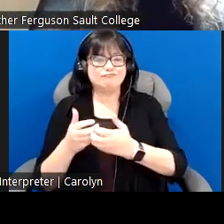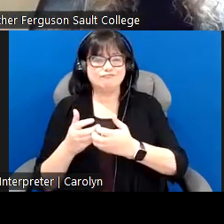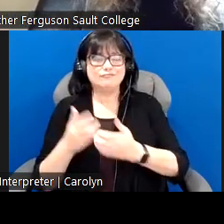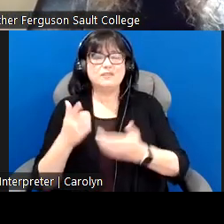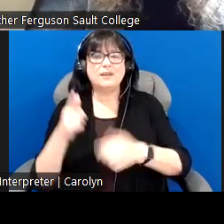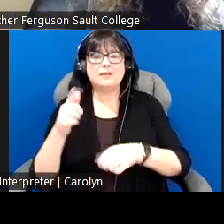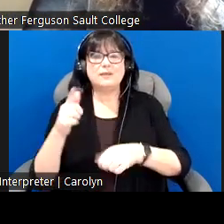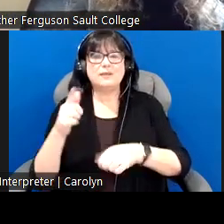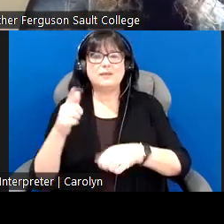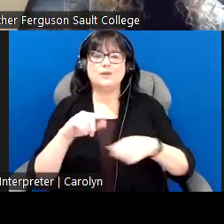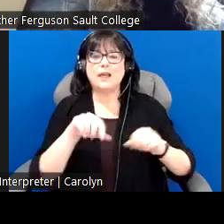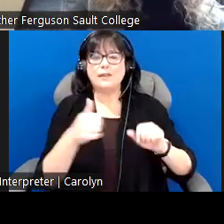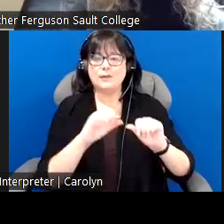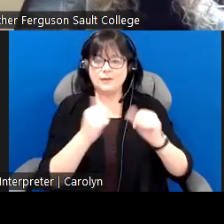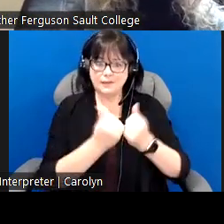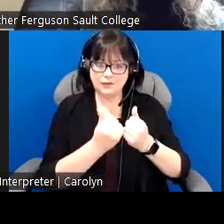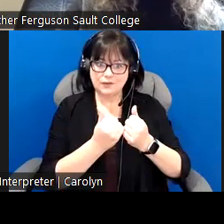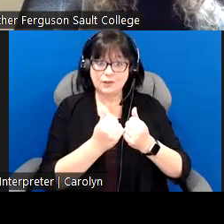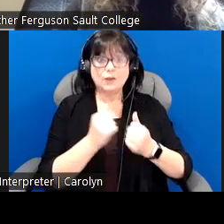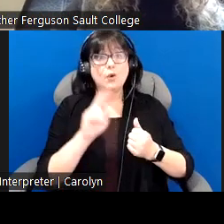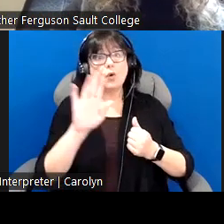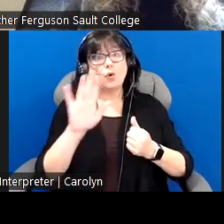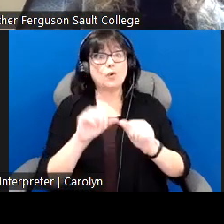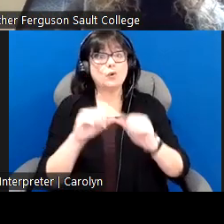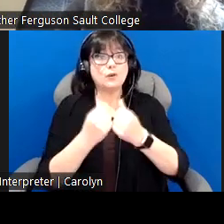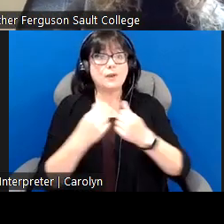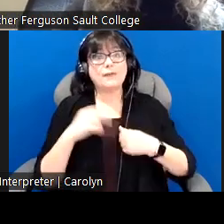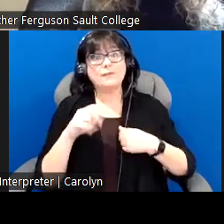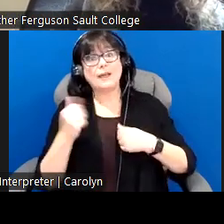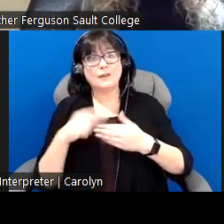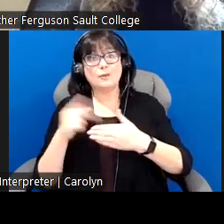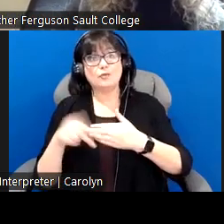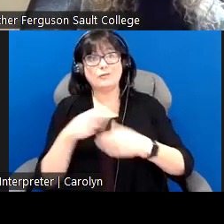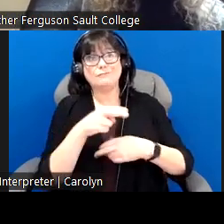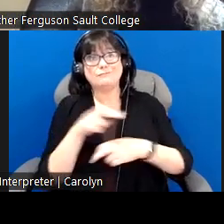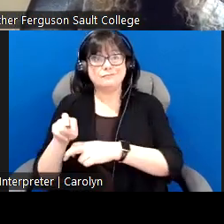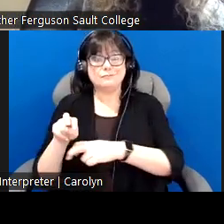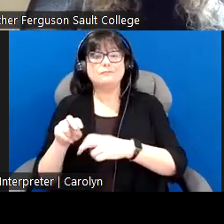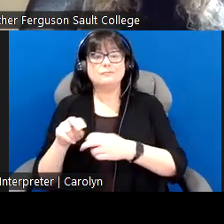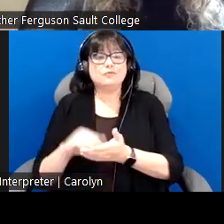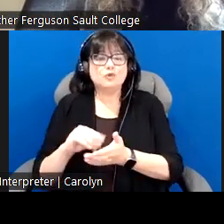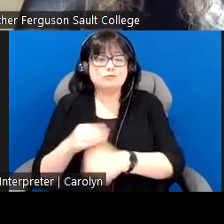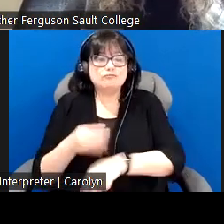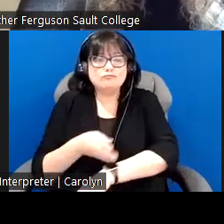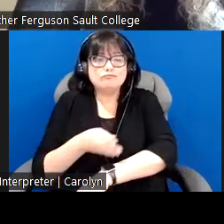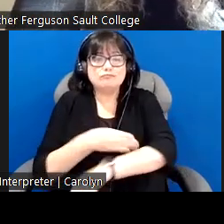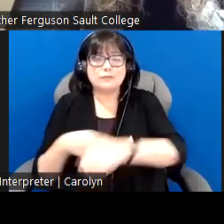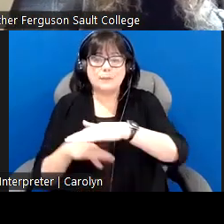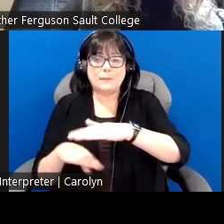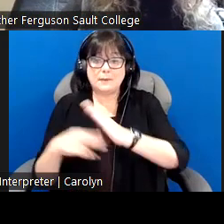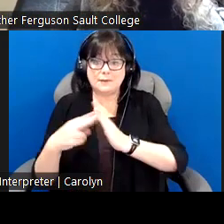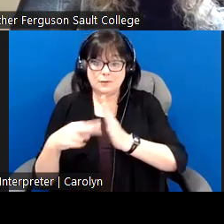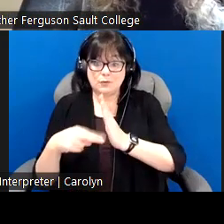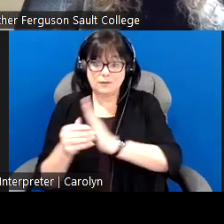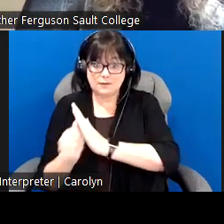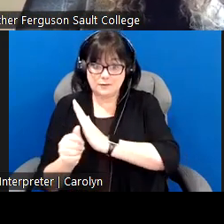perhaps a different program within your agency where the client can work on basic reading skills. If they